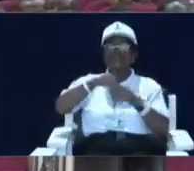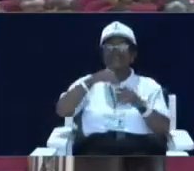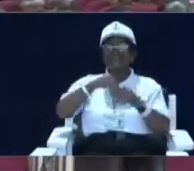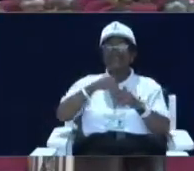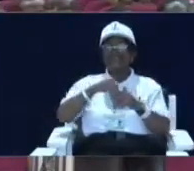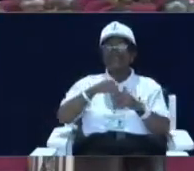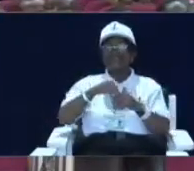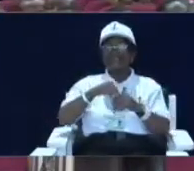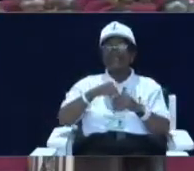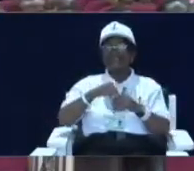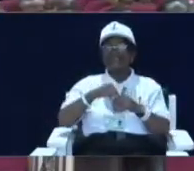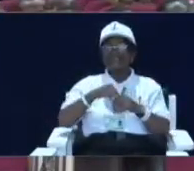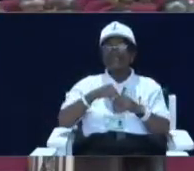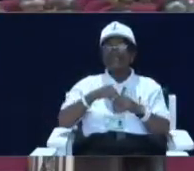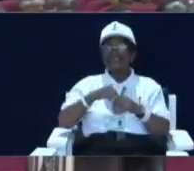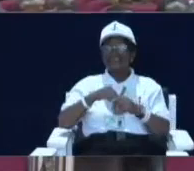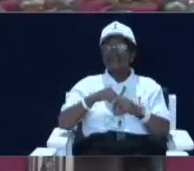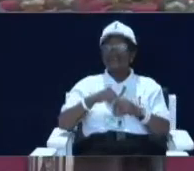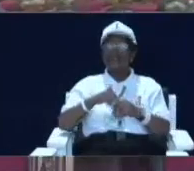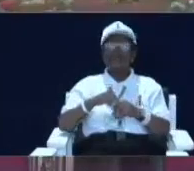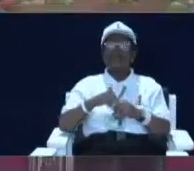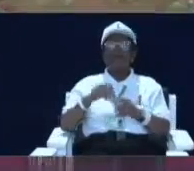practically brought down the Holy Spirit.